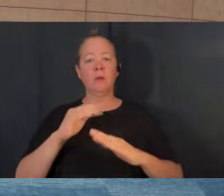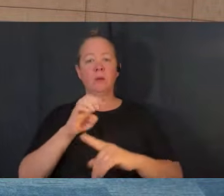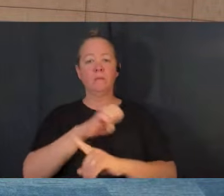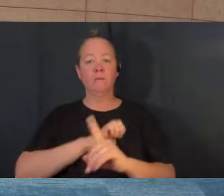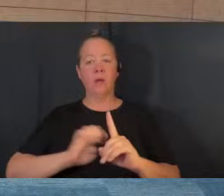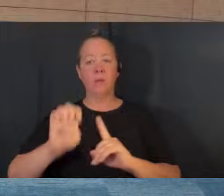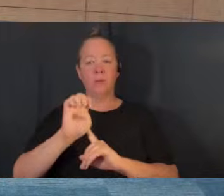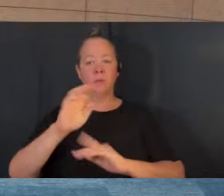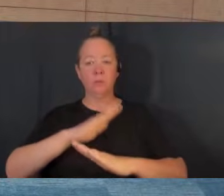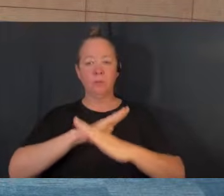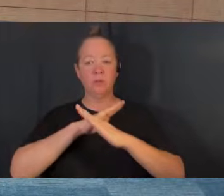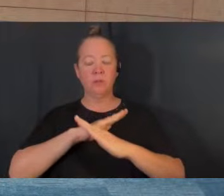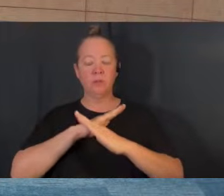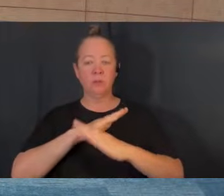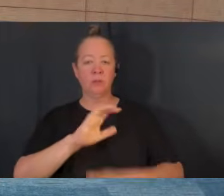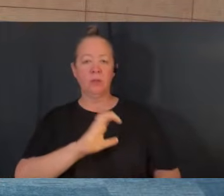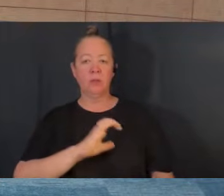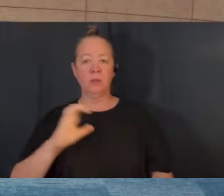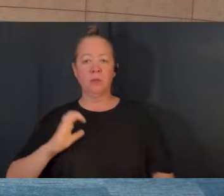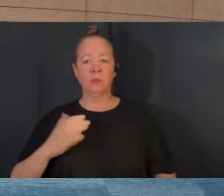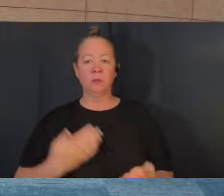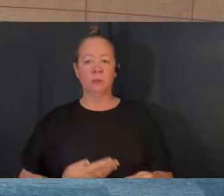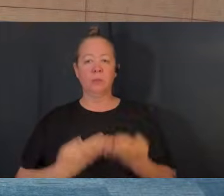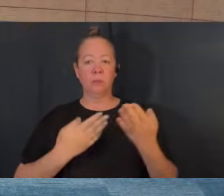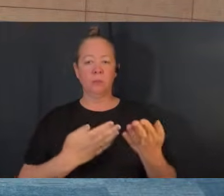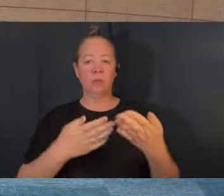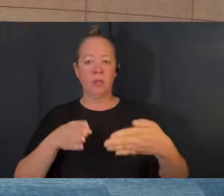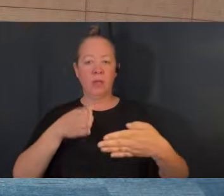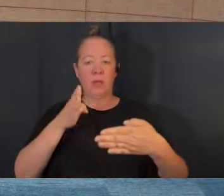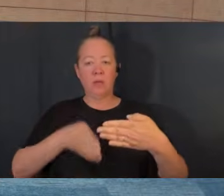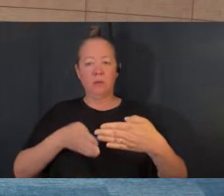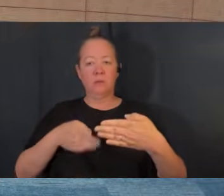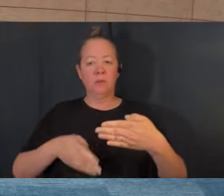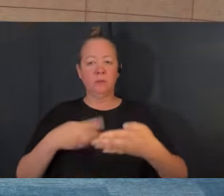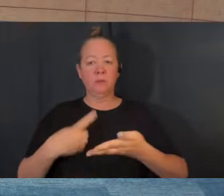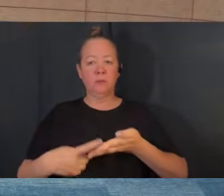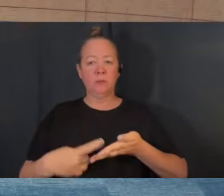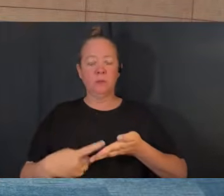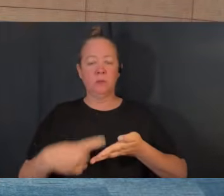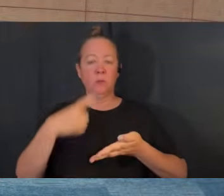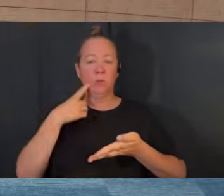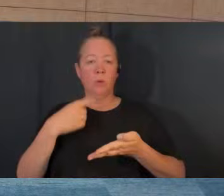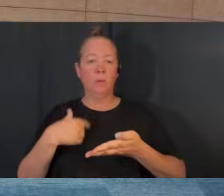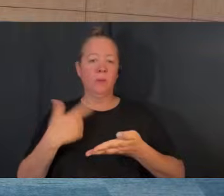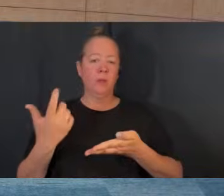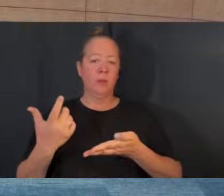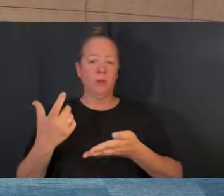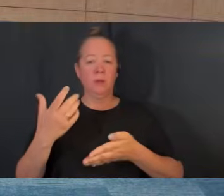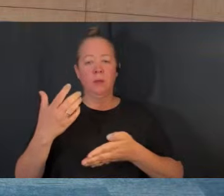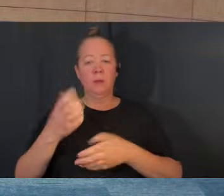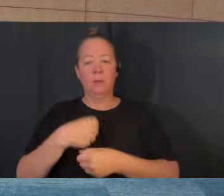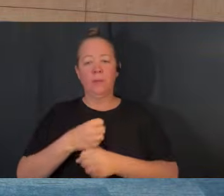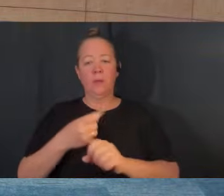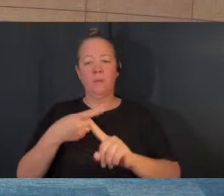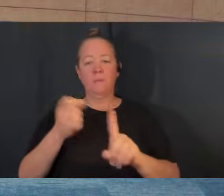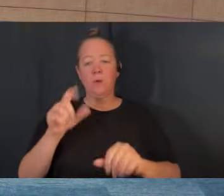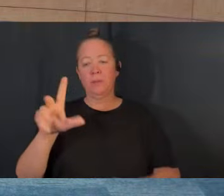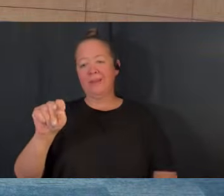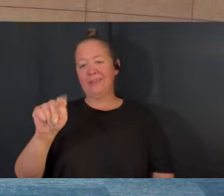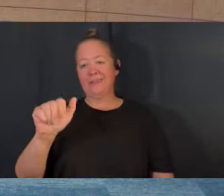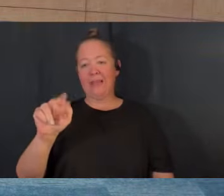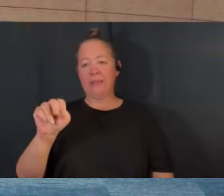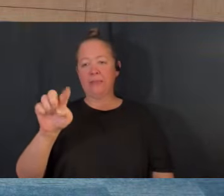motion. The end of this discussion will be a motion made by Councilmember Tanzi to direct the town